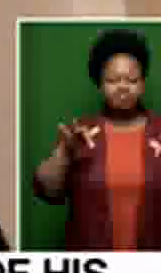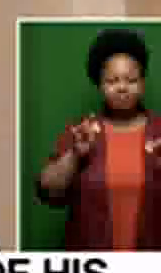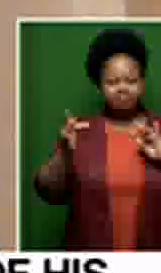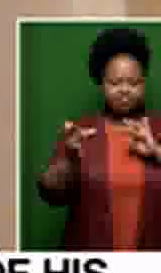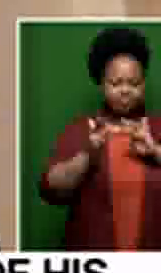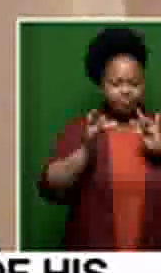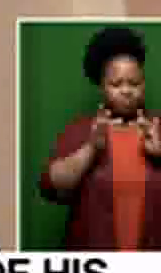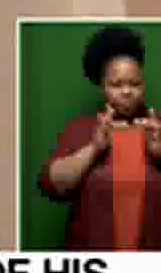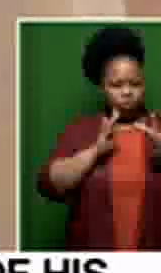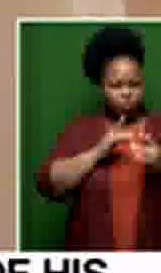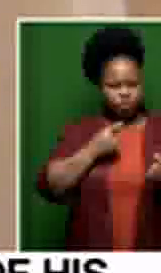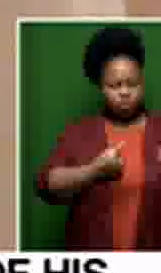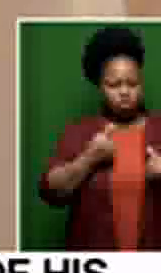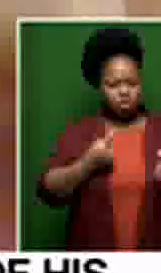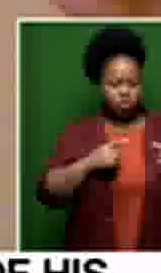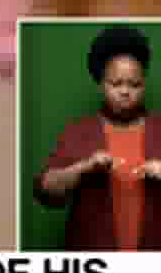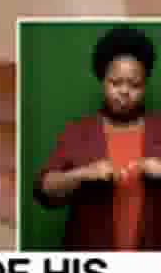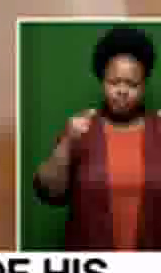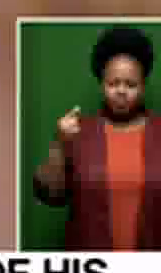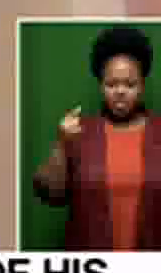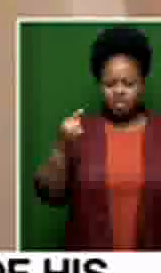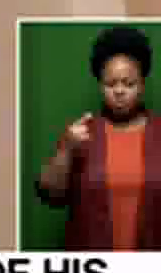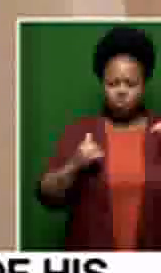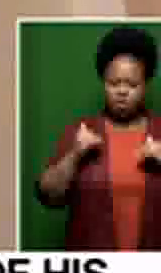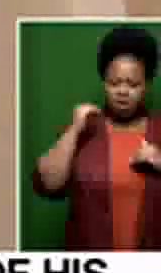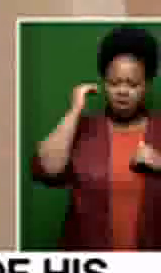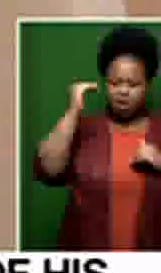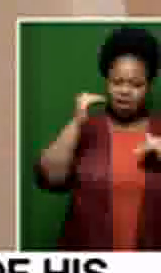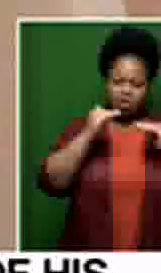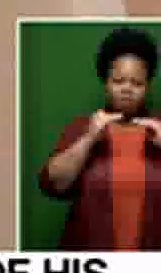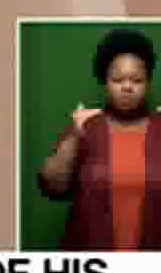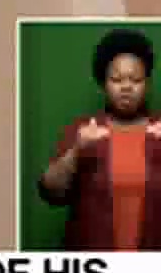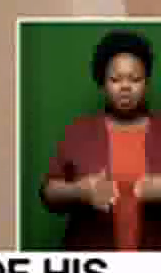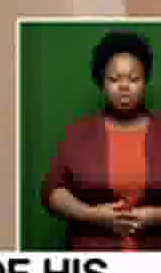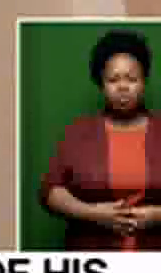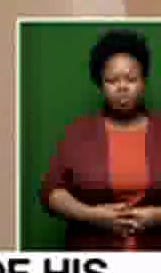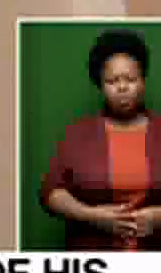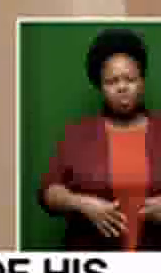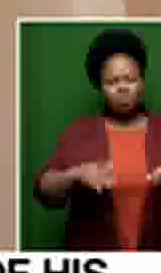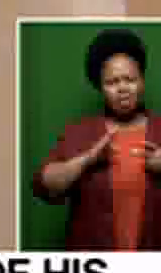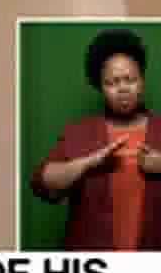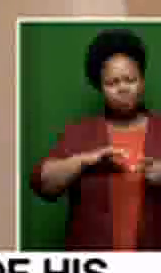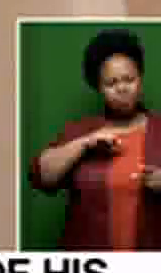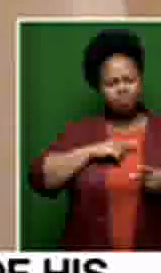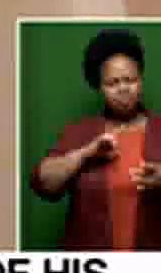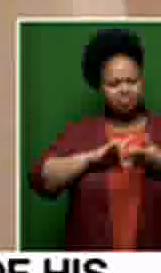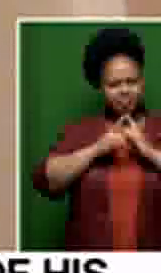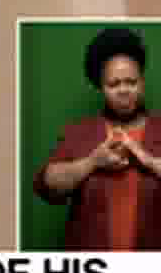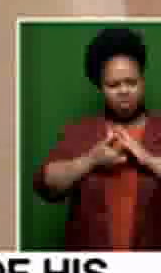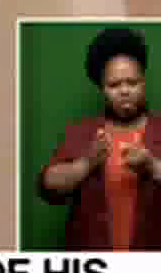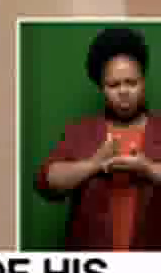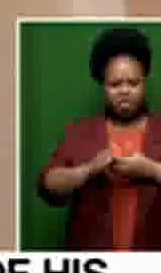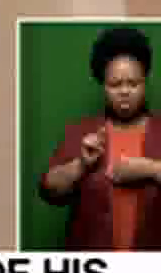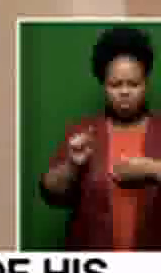connect together on a real different and higher level, outside of romance, which